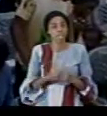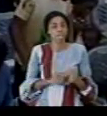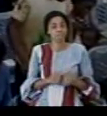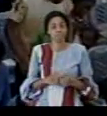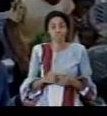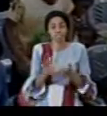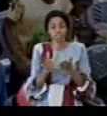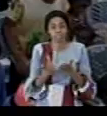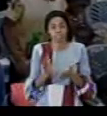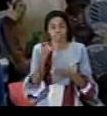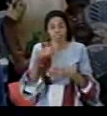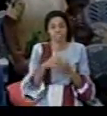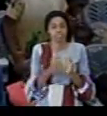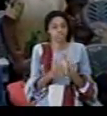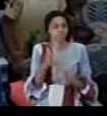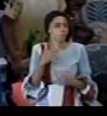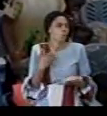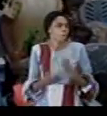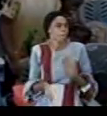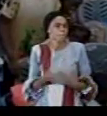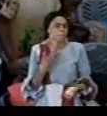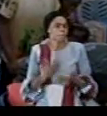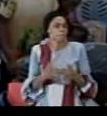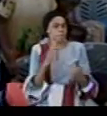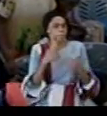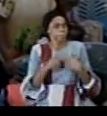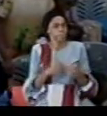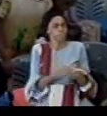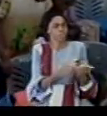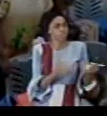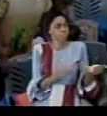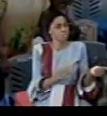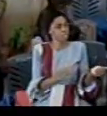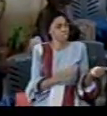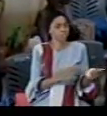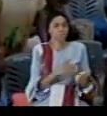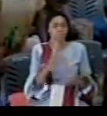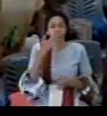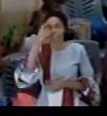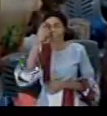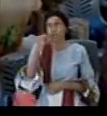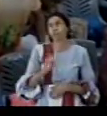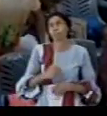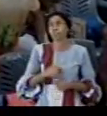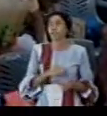have you backslided? You are backslided and you think, I've gone so far, I cannot come back.